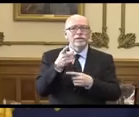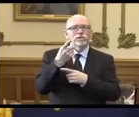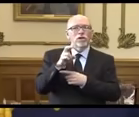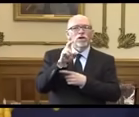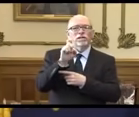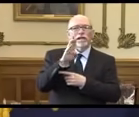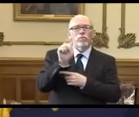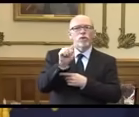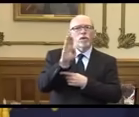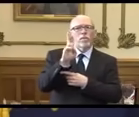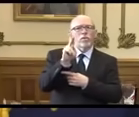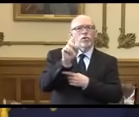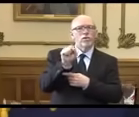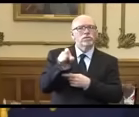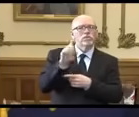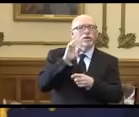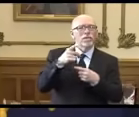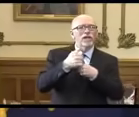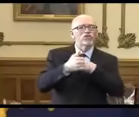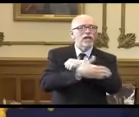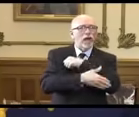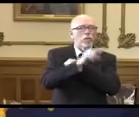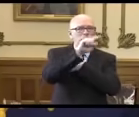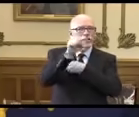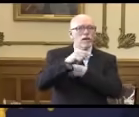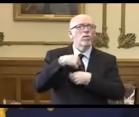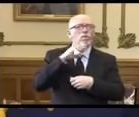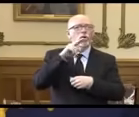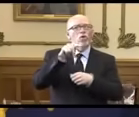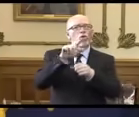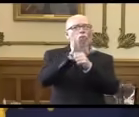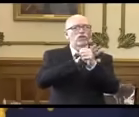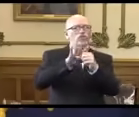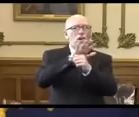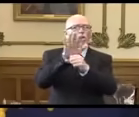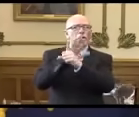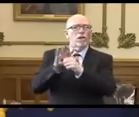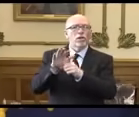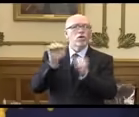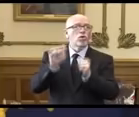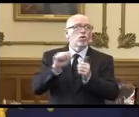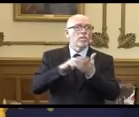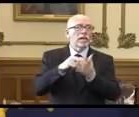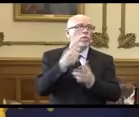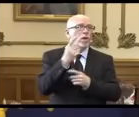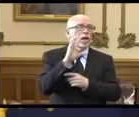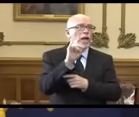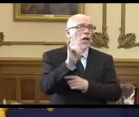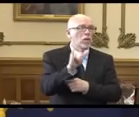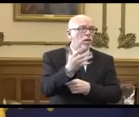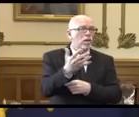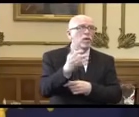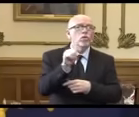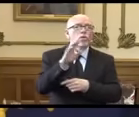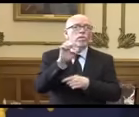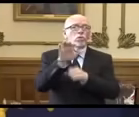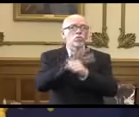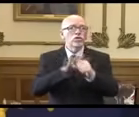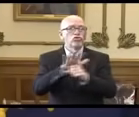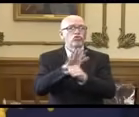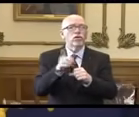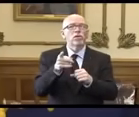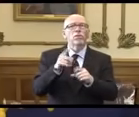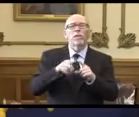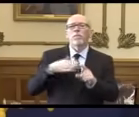Burks talked about county by county. We'll look at it regionally. It could mean the county. But my point